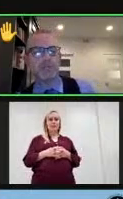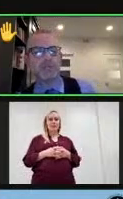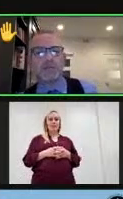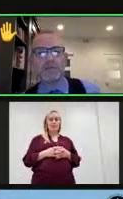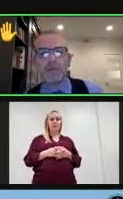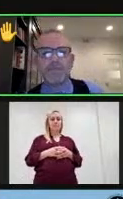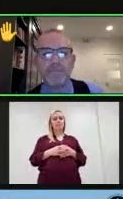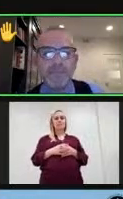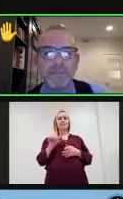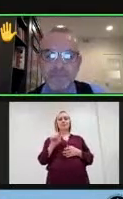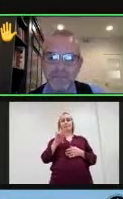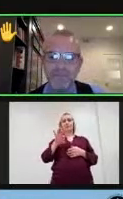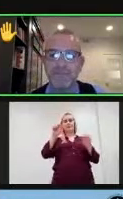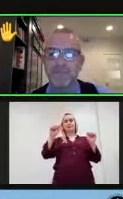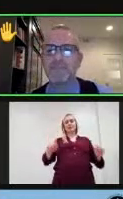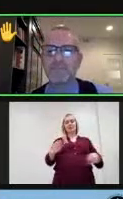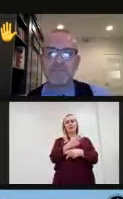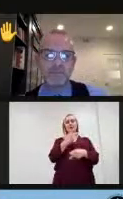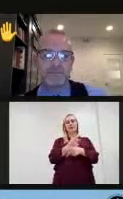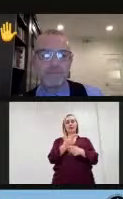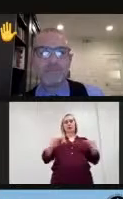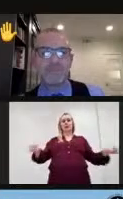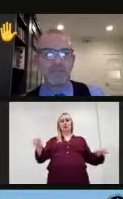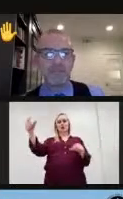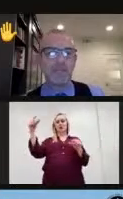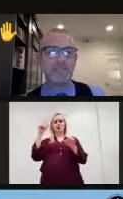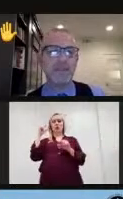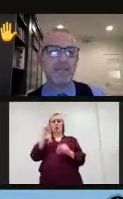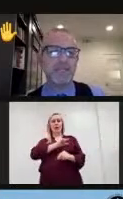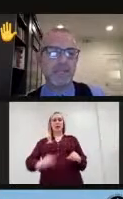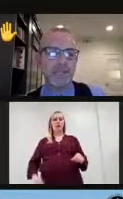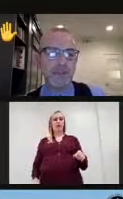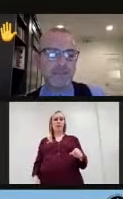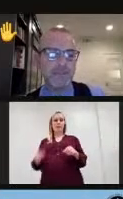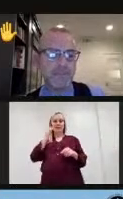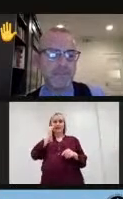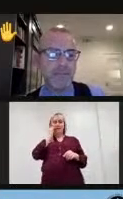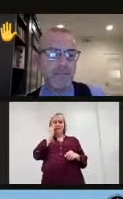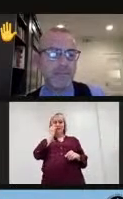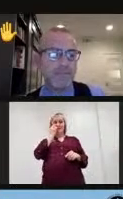grammar. She's our queen of that. Yes, excellent idea.